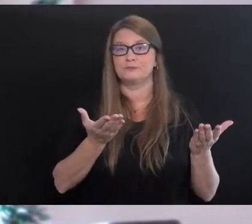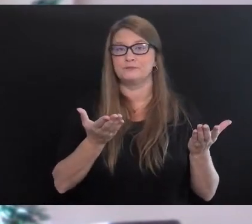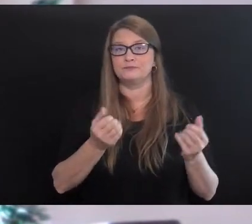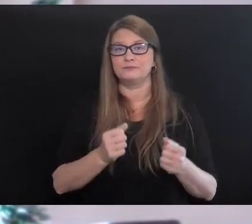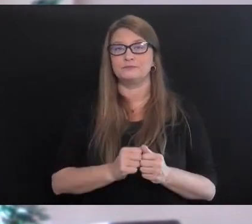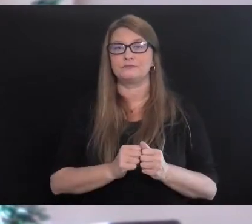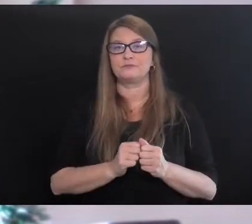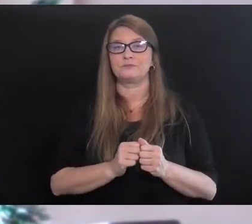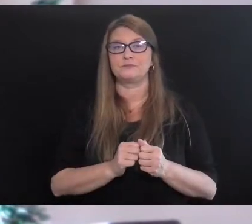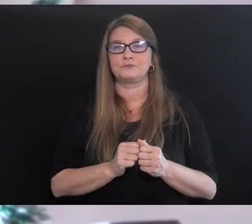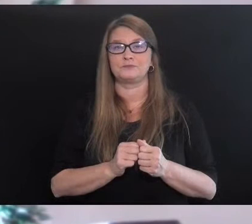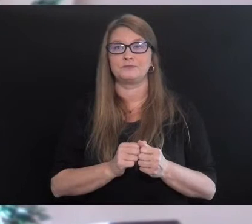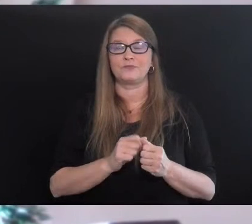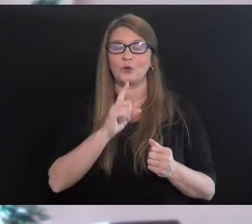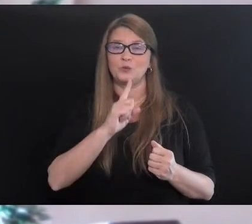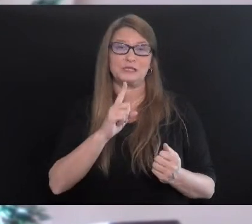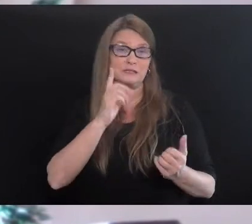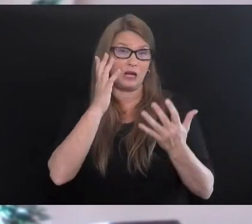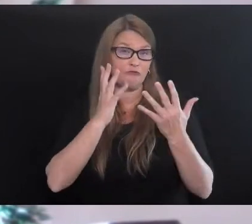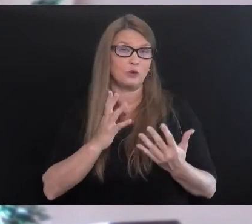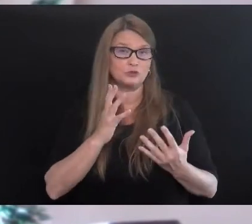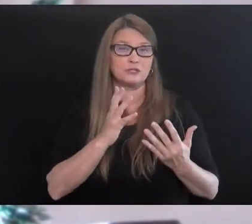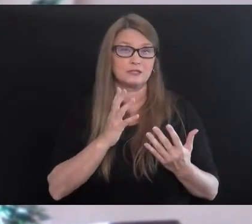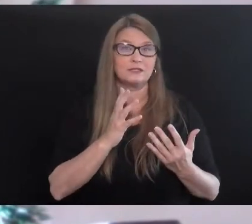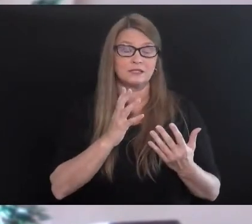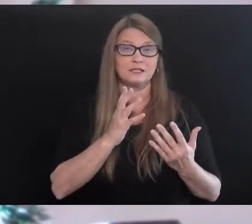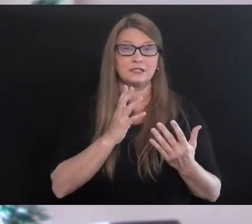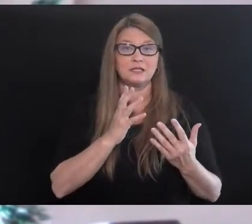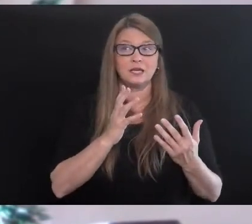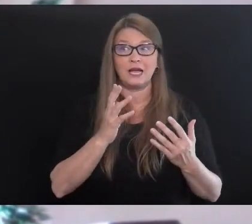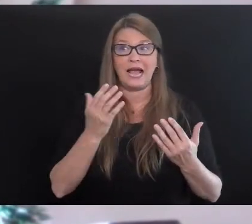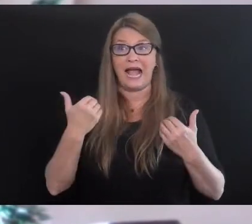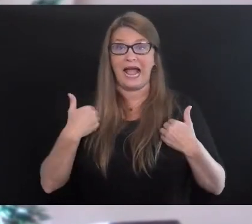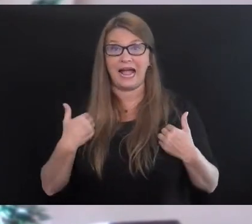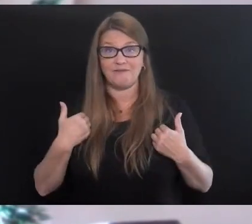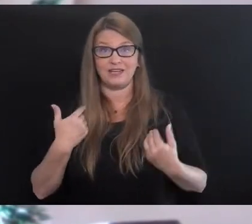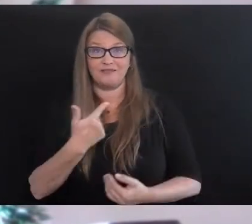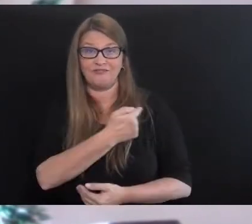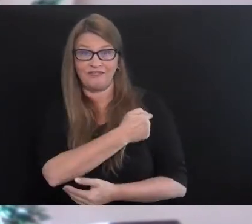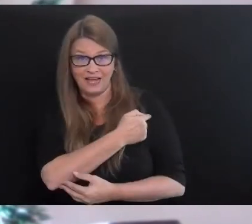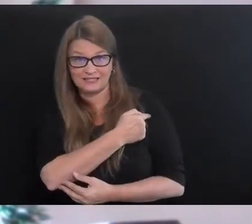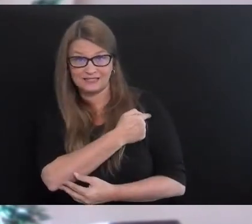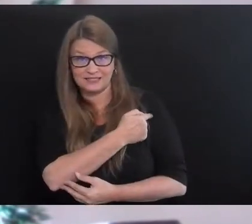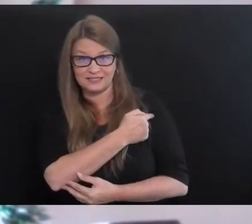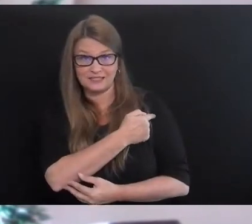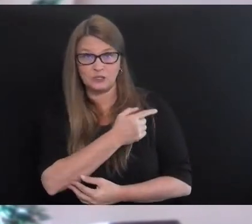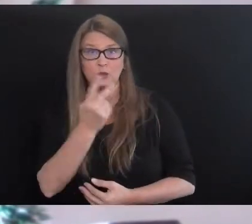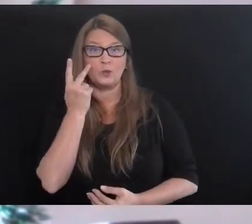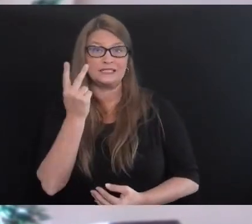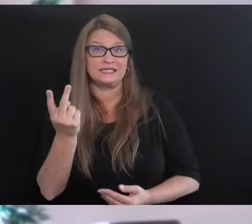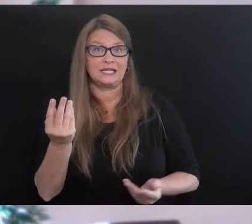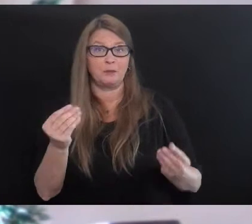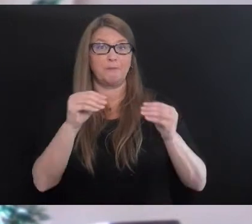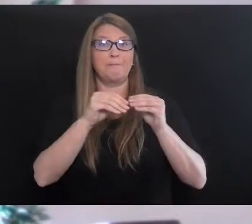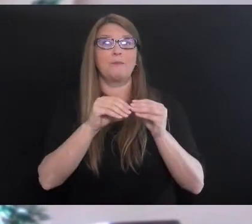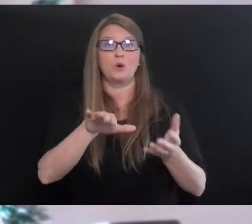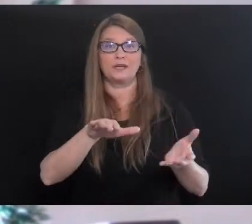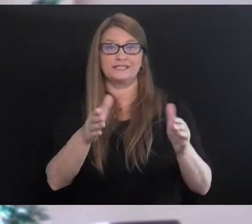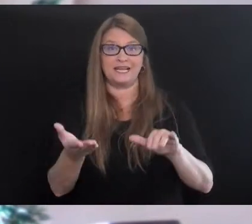very unfortunately, that even with the vaccines available, we've had more deaths from COVID-19